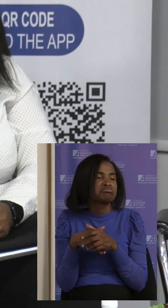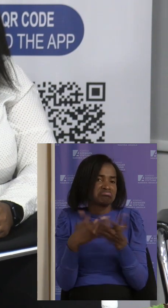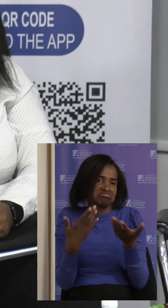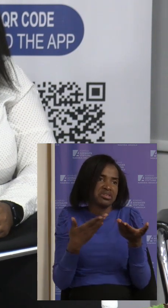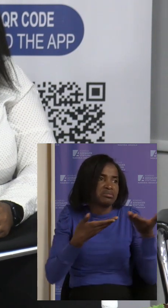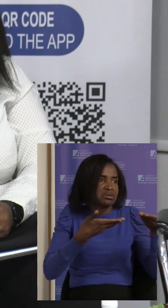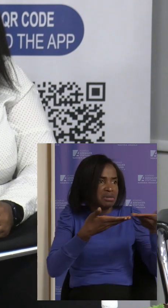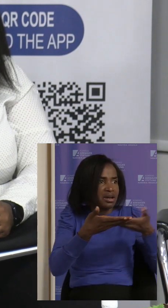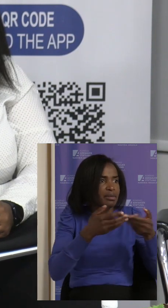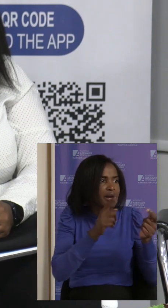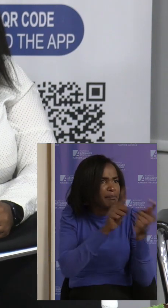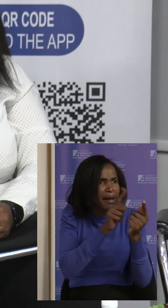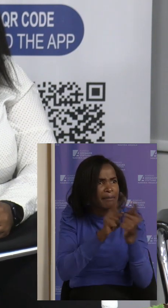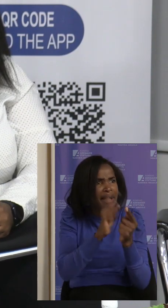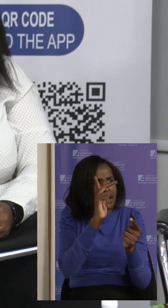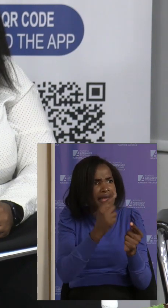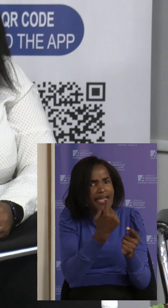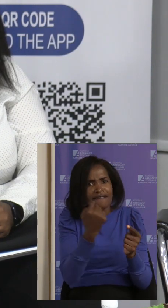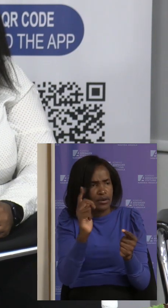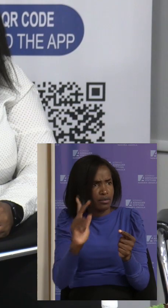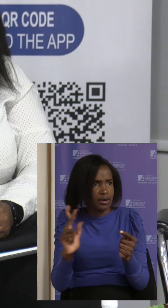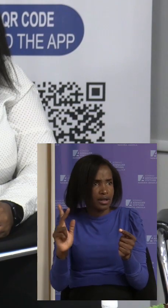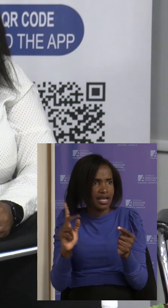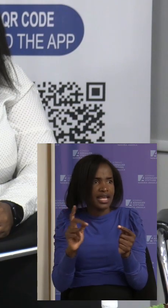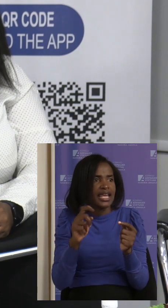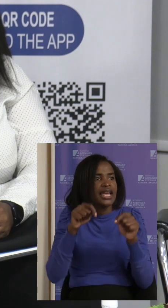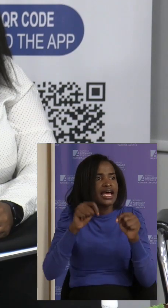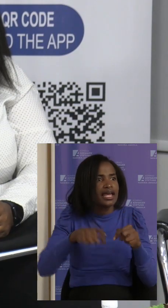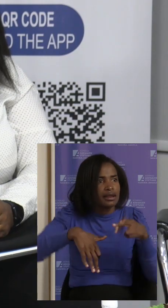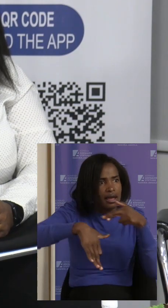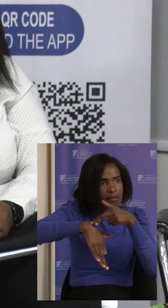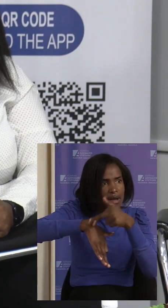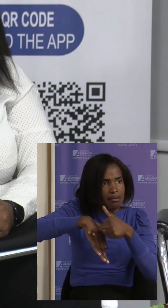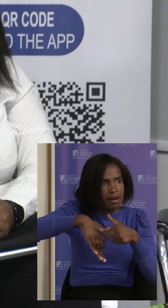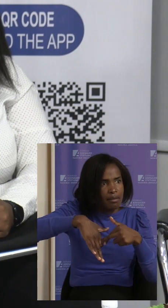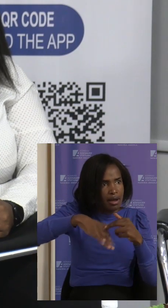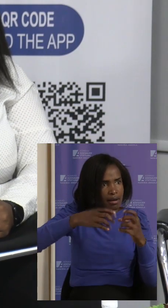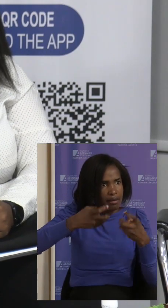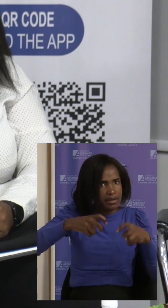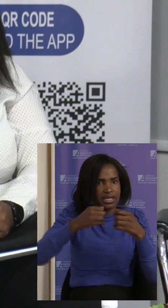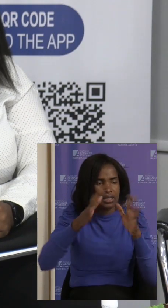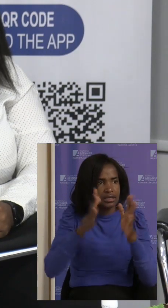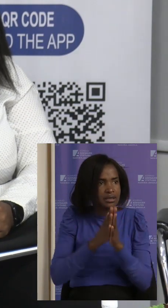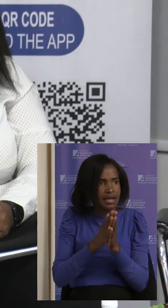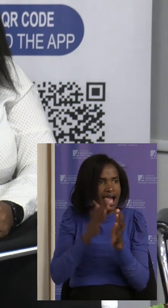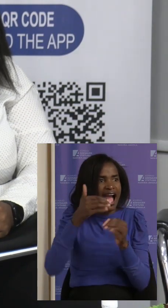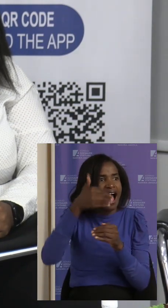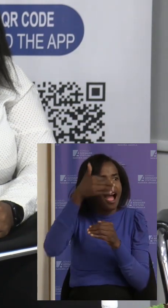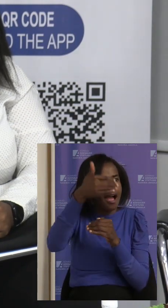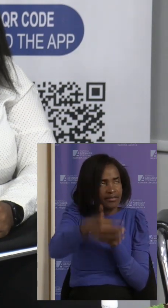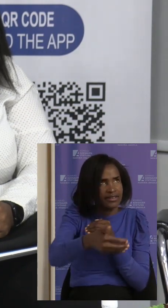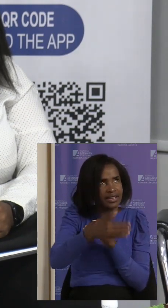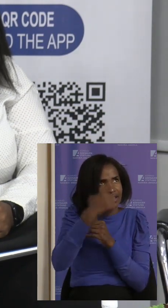engage with everyone. And that is where the regional consultation started. Only afterwards,